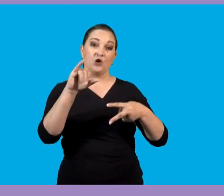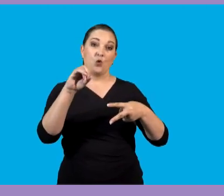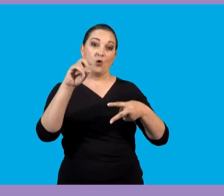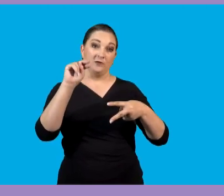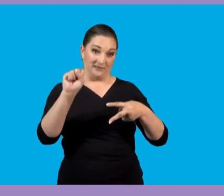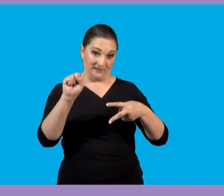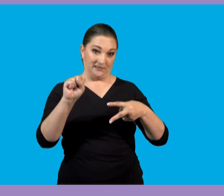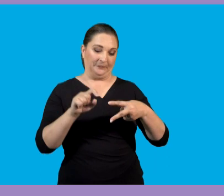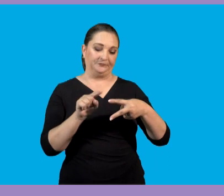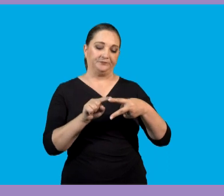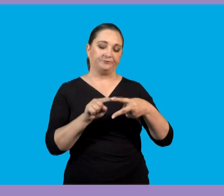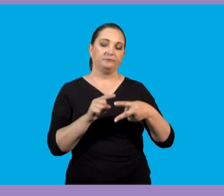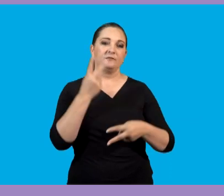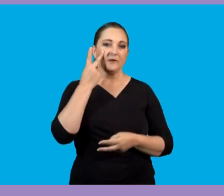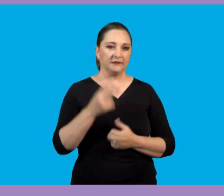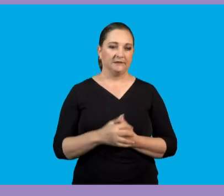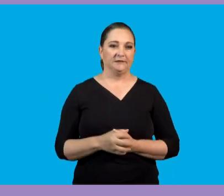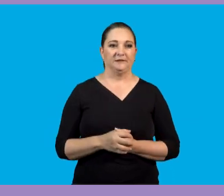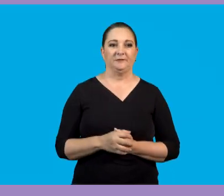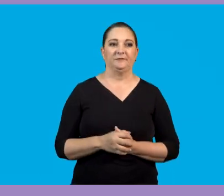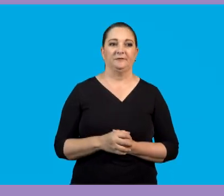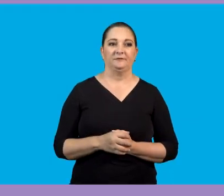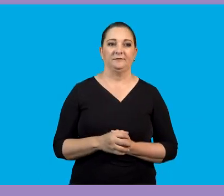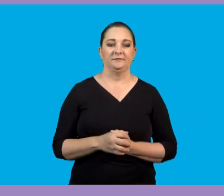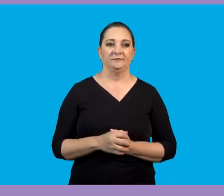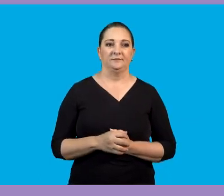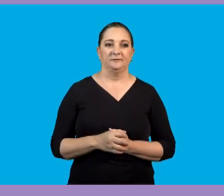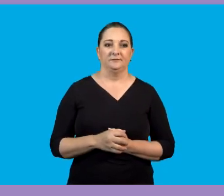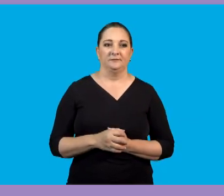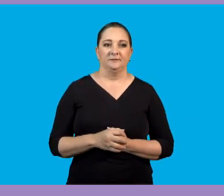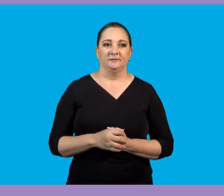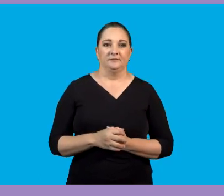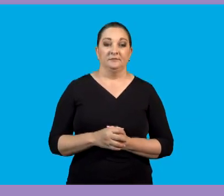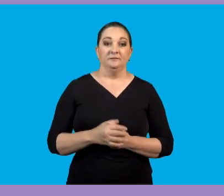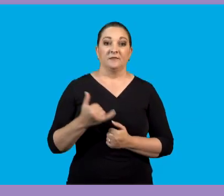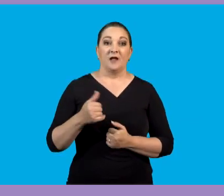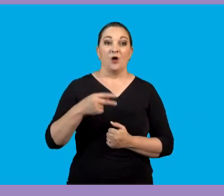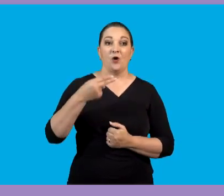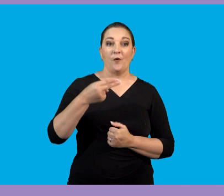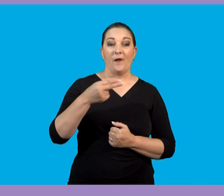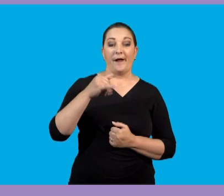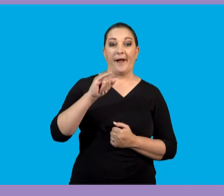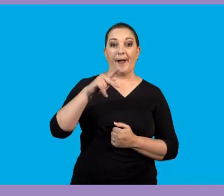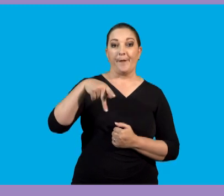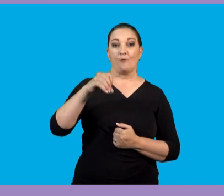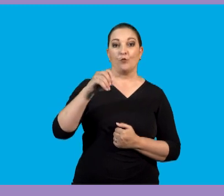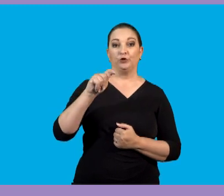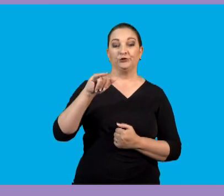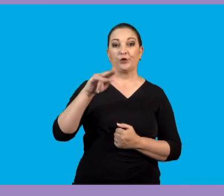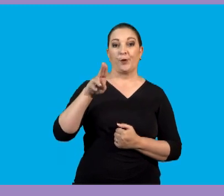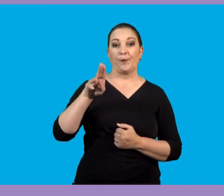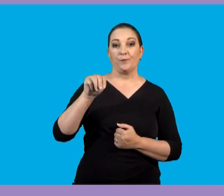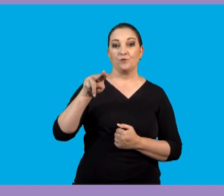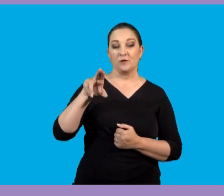corresponding sides. Now, let's take, for example, the hypotenuse. So we know that the hypotenuse is the one